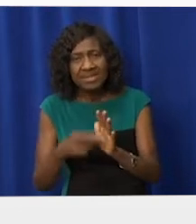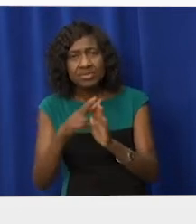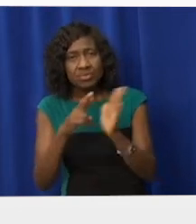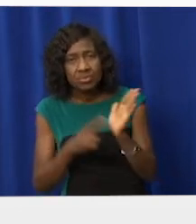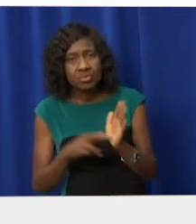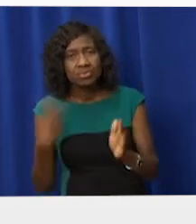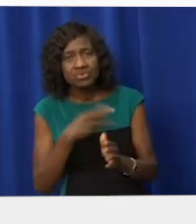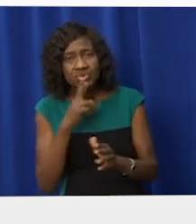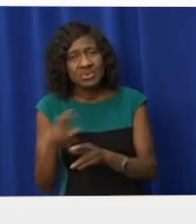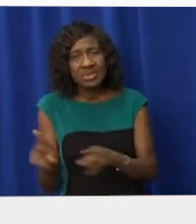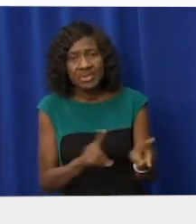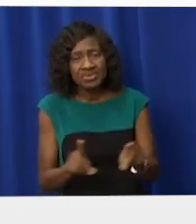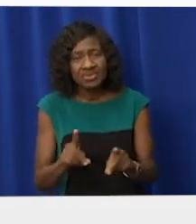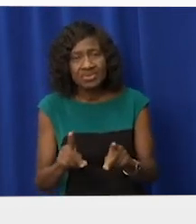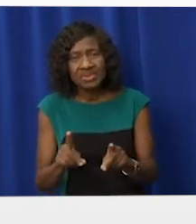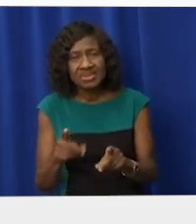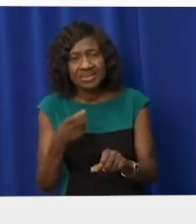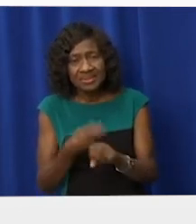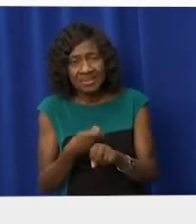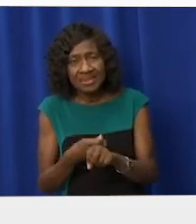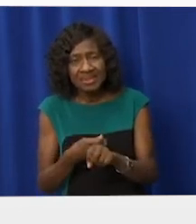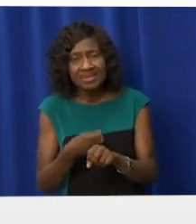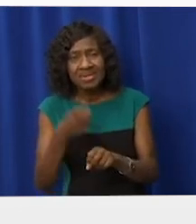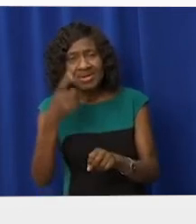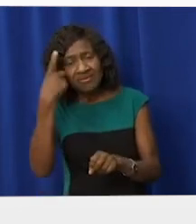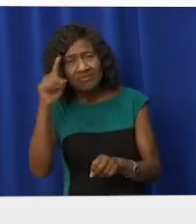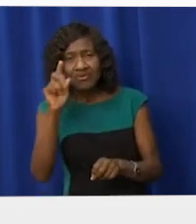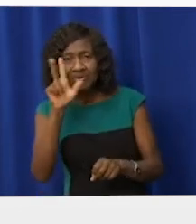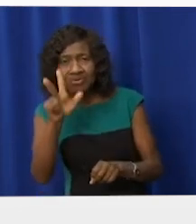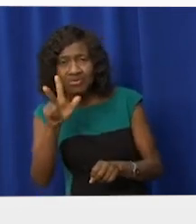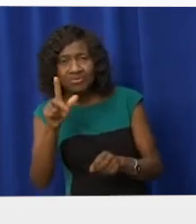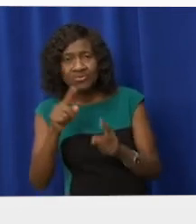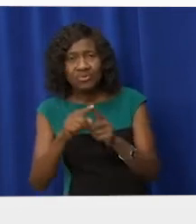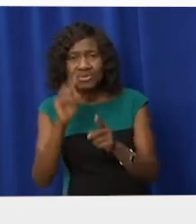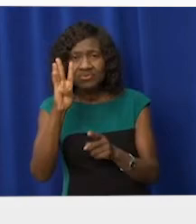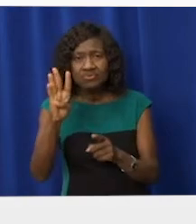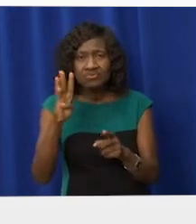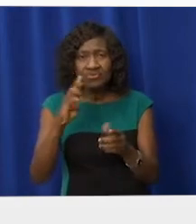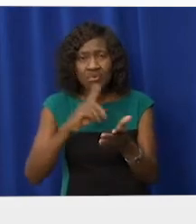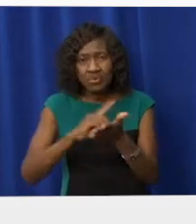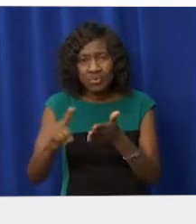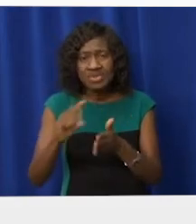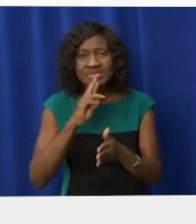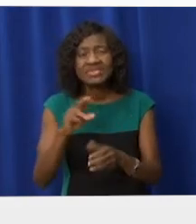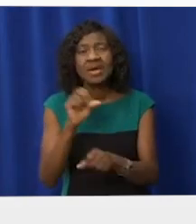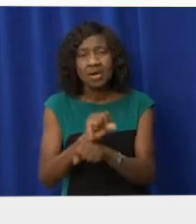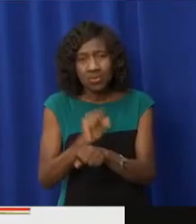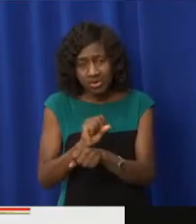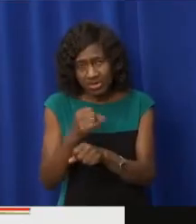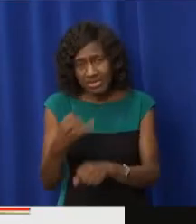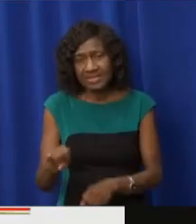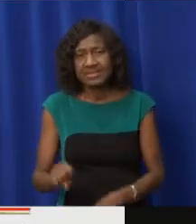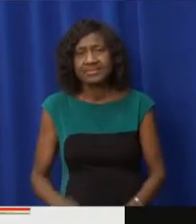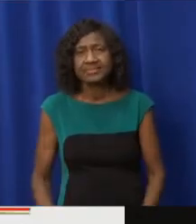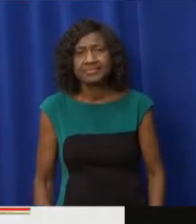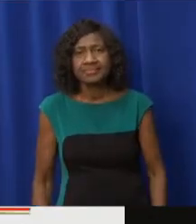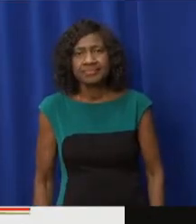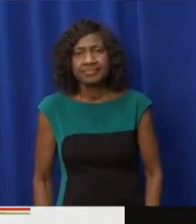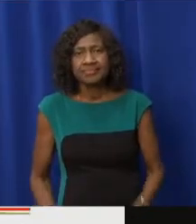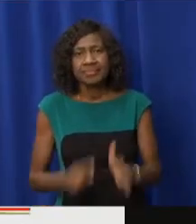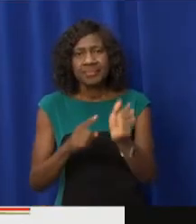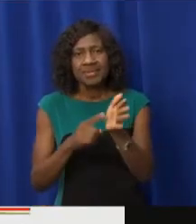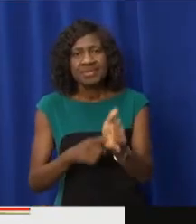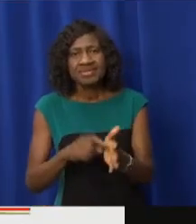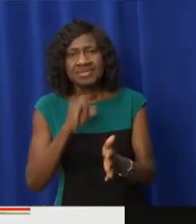hard since for the last 3.5, 4 weeks has been working. Next slide, please. Thank you. This is a